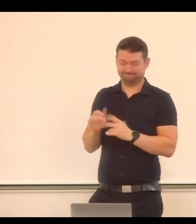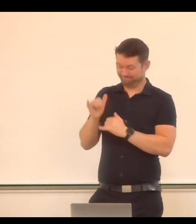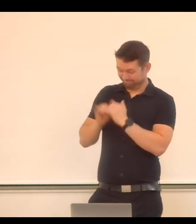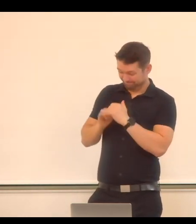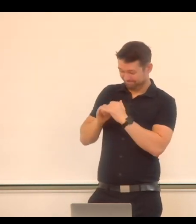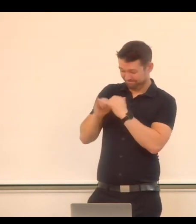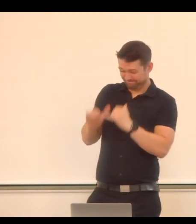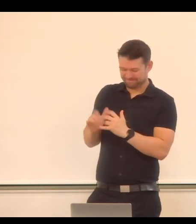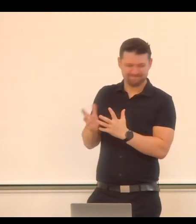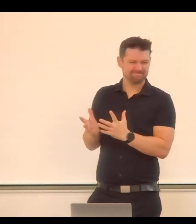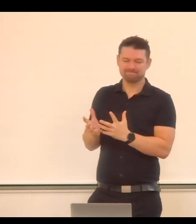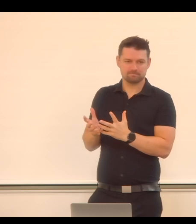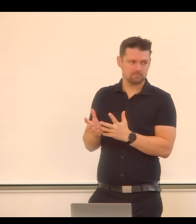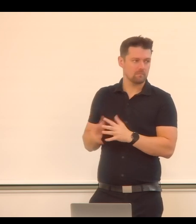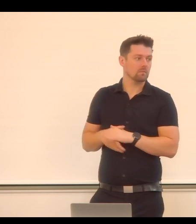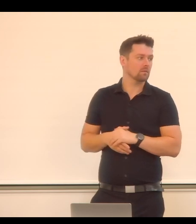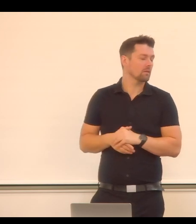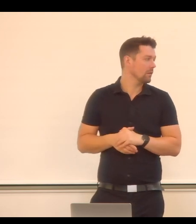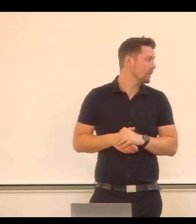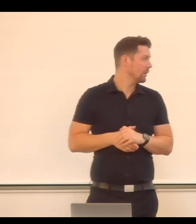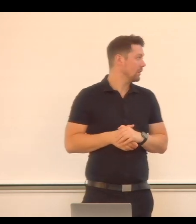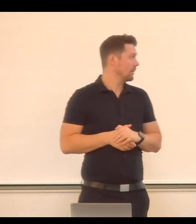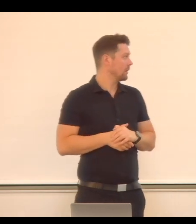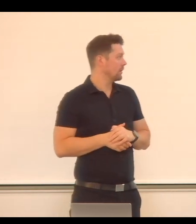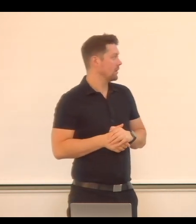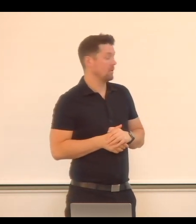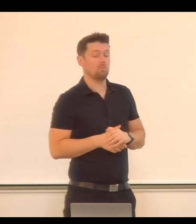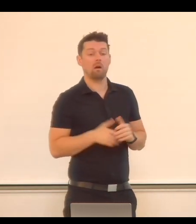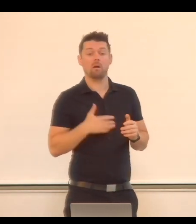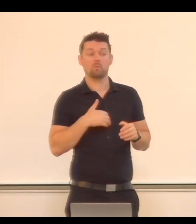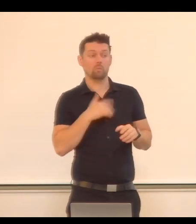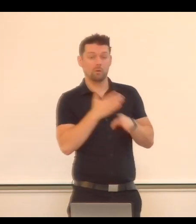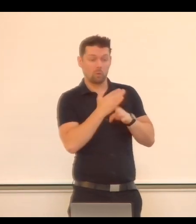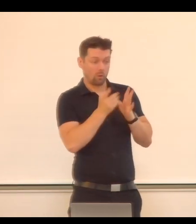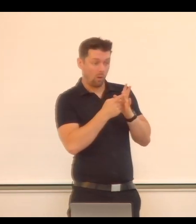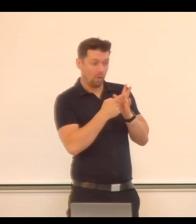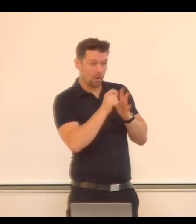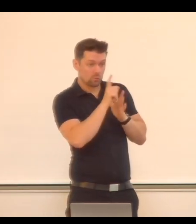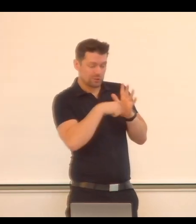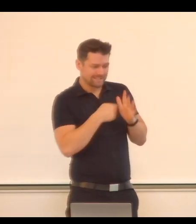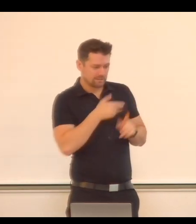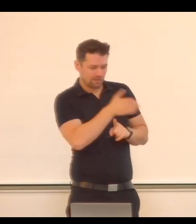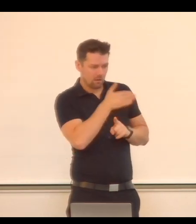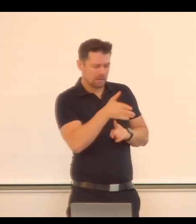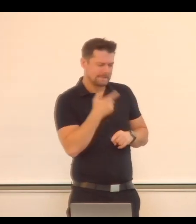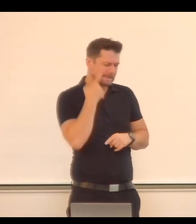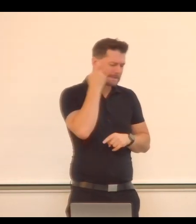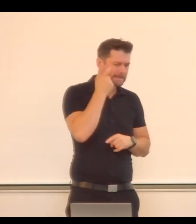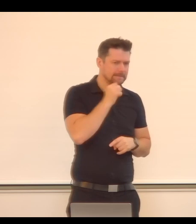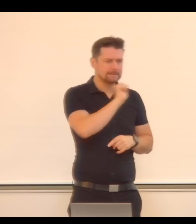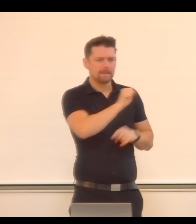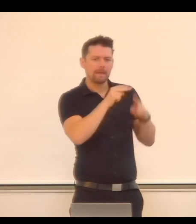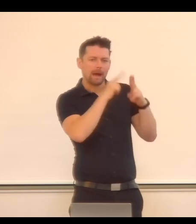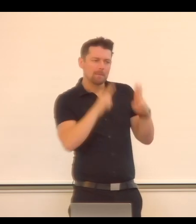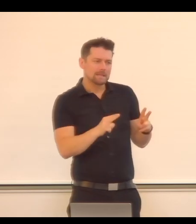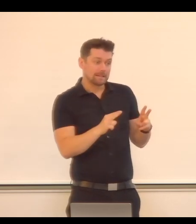MDRS, high seas, the others, I do the same thing, trying to visualize, okay, they've built this habitat.